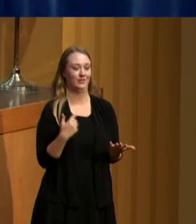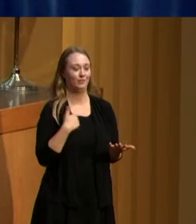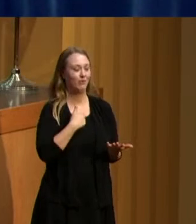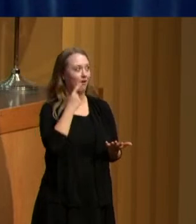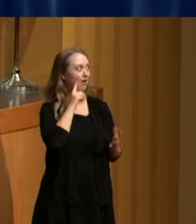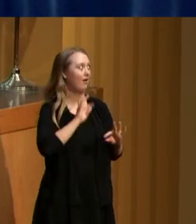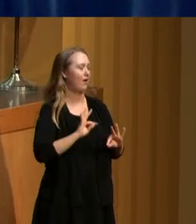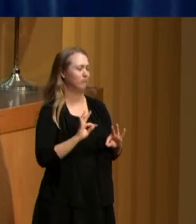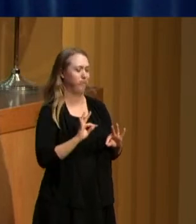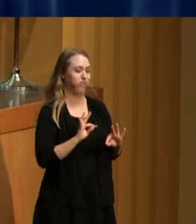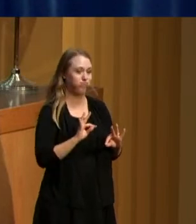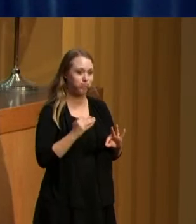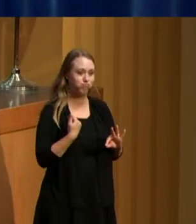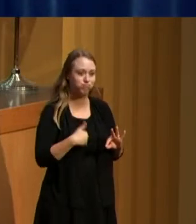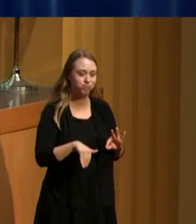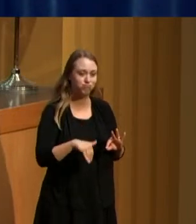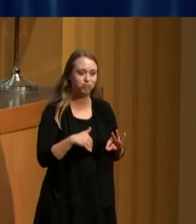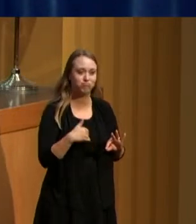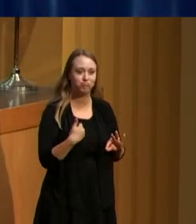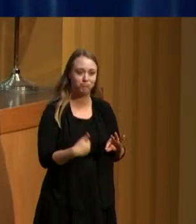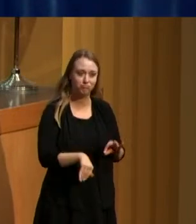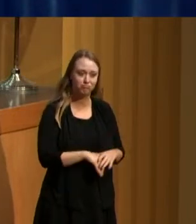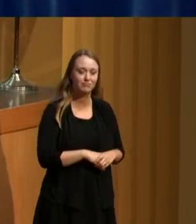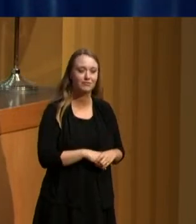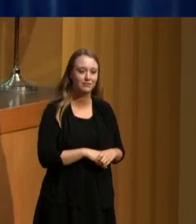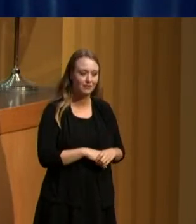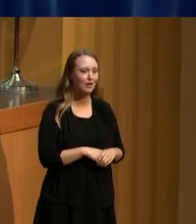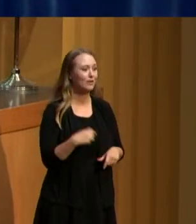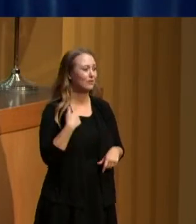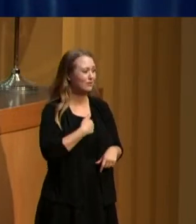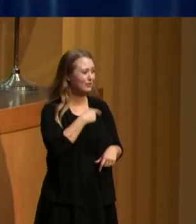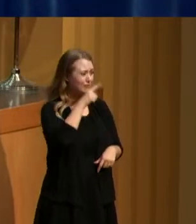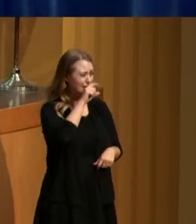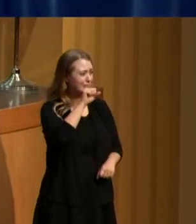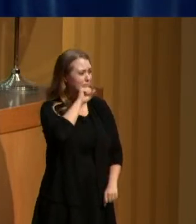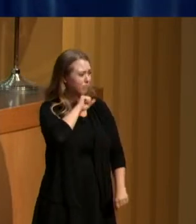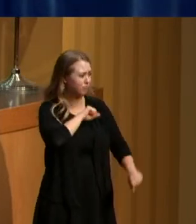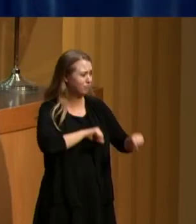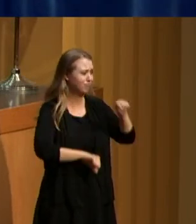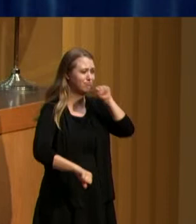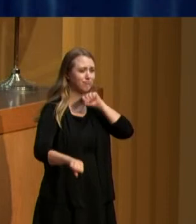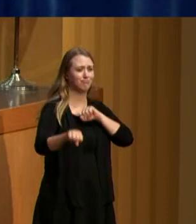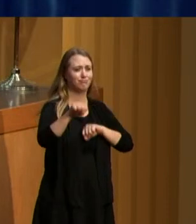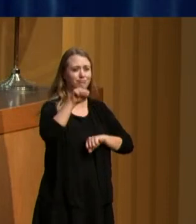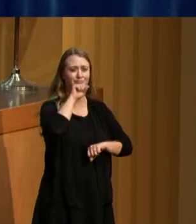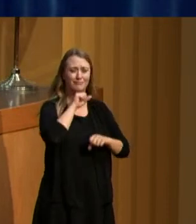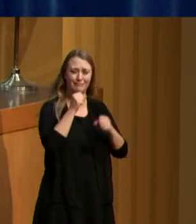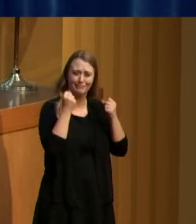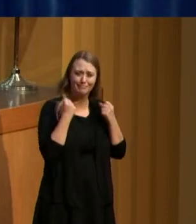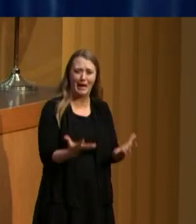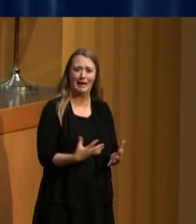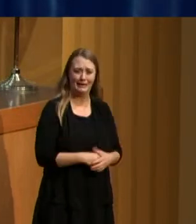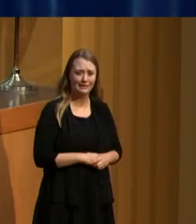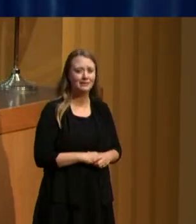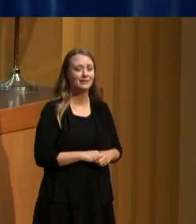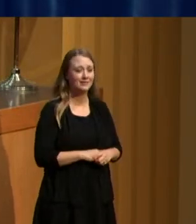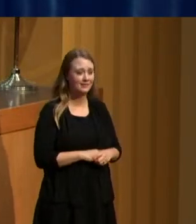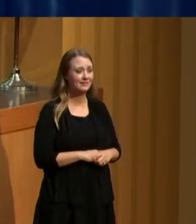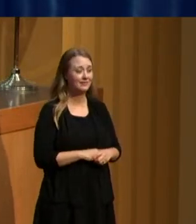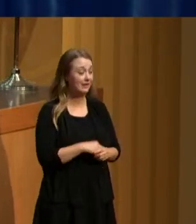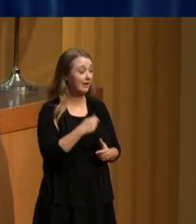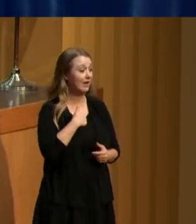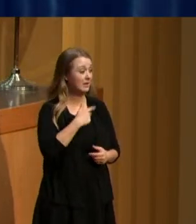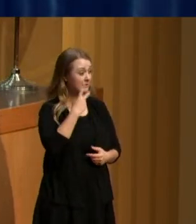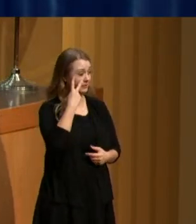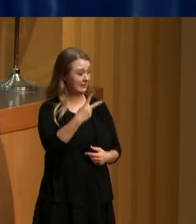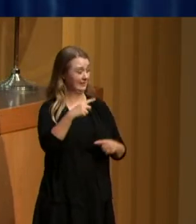We truly, have maneuvered through a lot of different difficulties. And what I found,